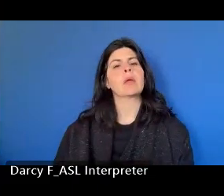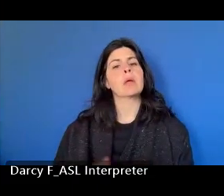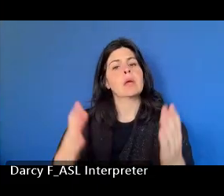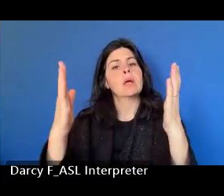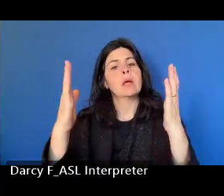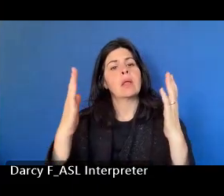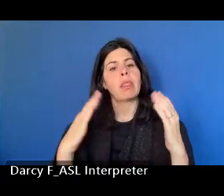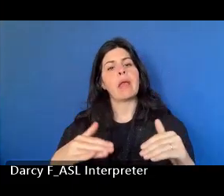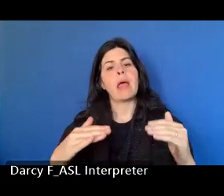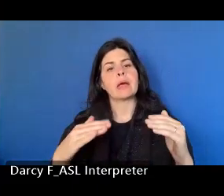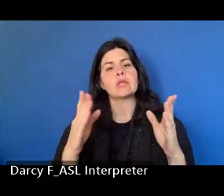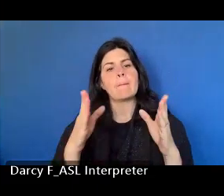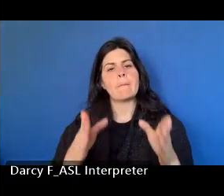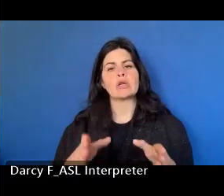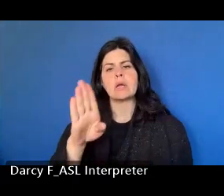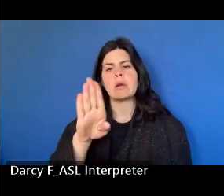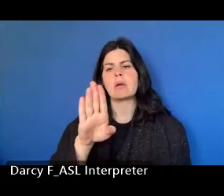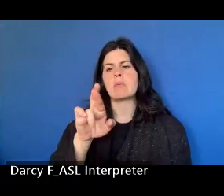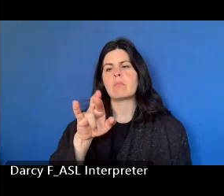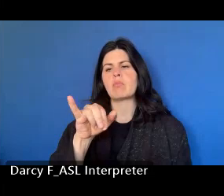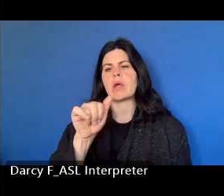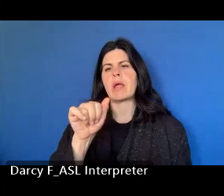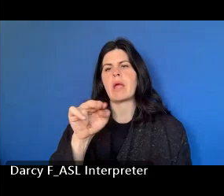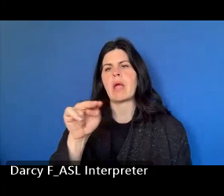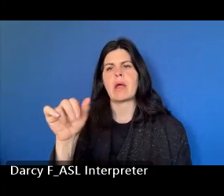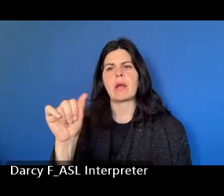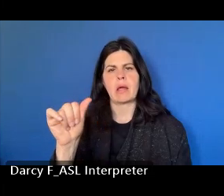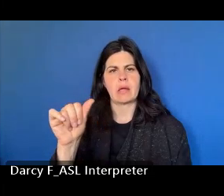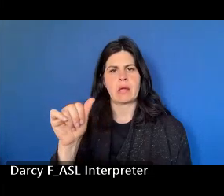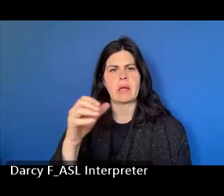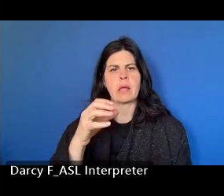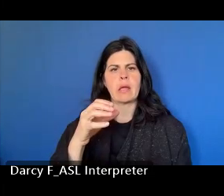have is Brianna and Kona.